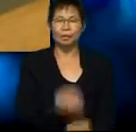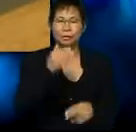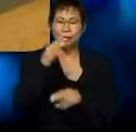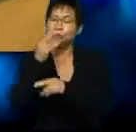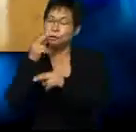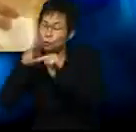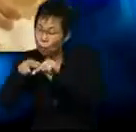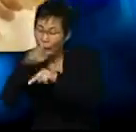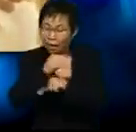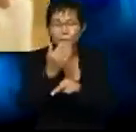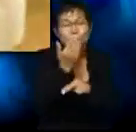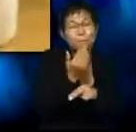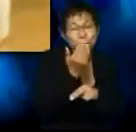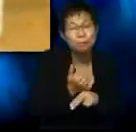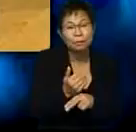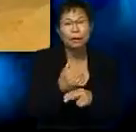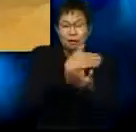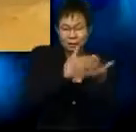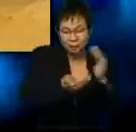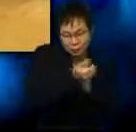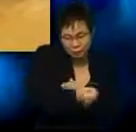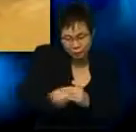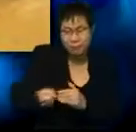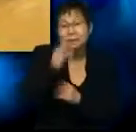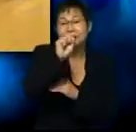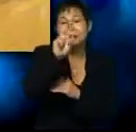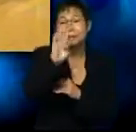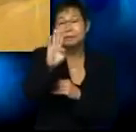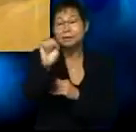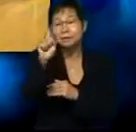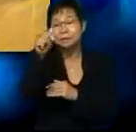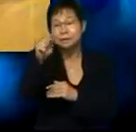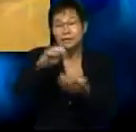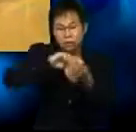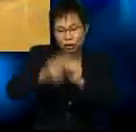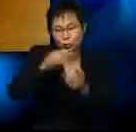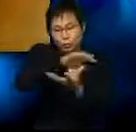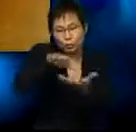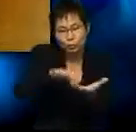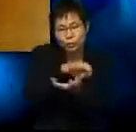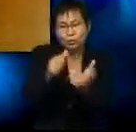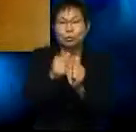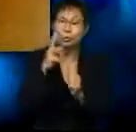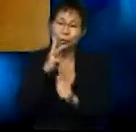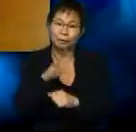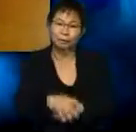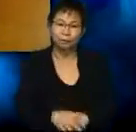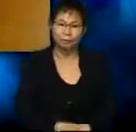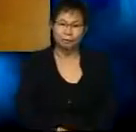Salt and sugar are some substances that change when they are mixed with water.